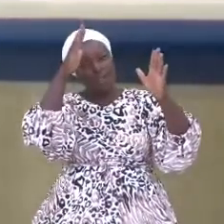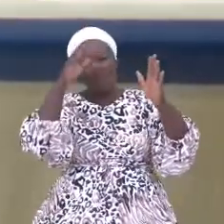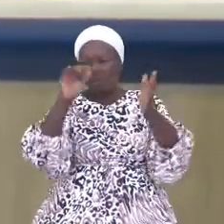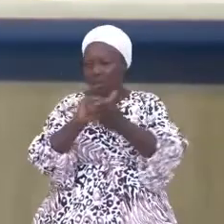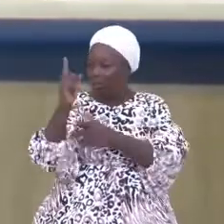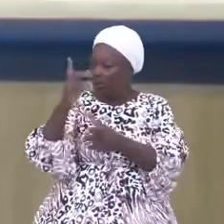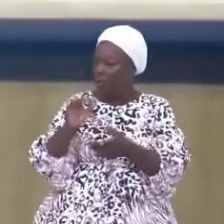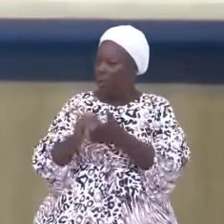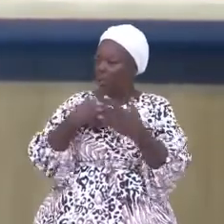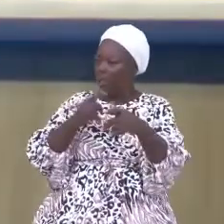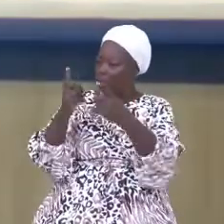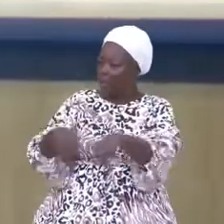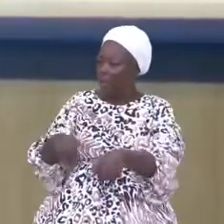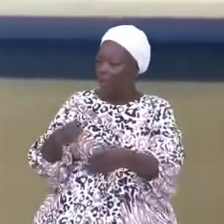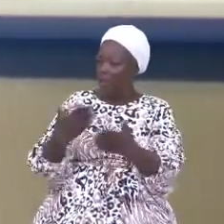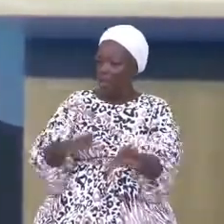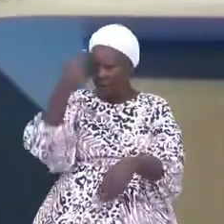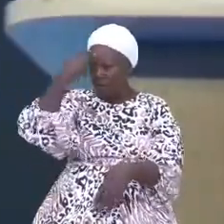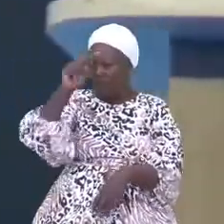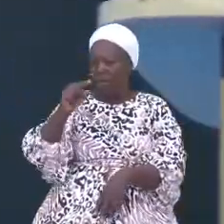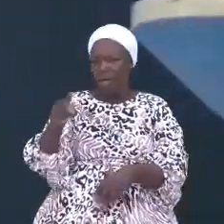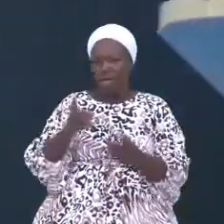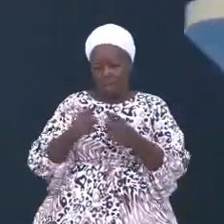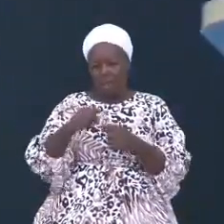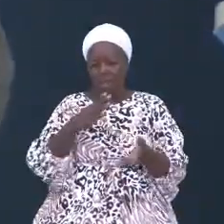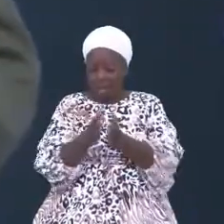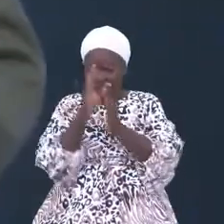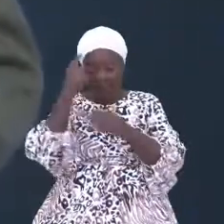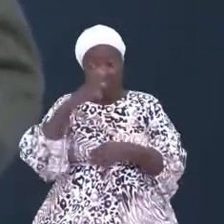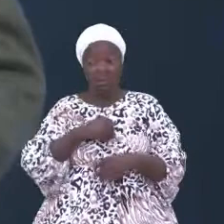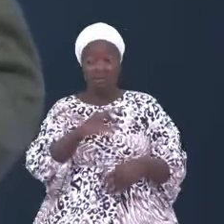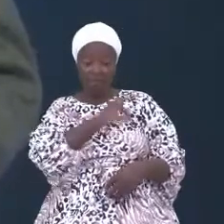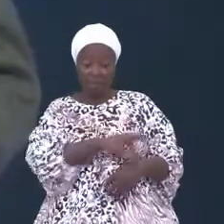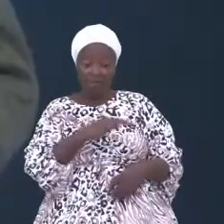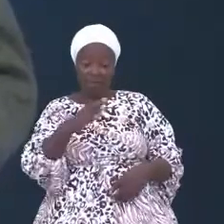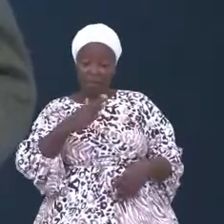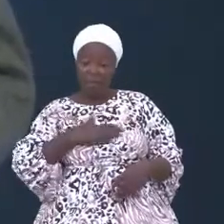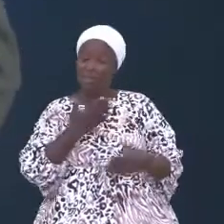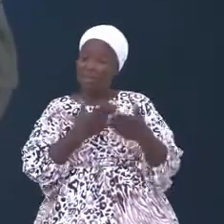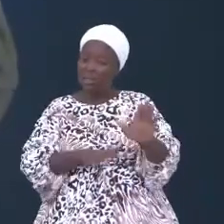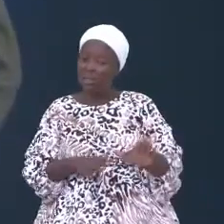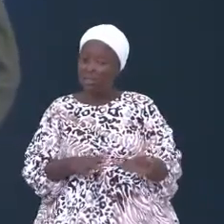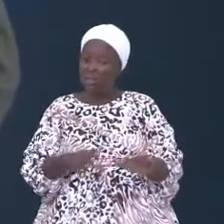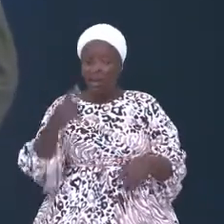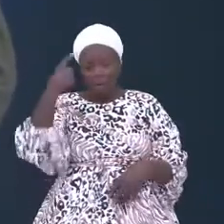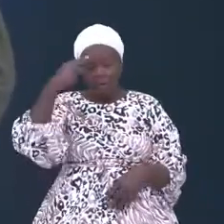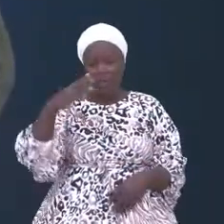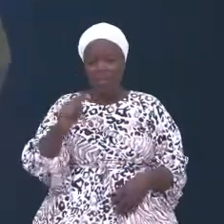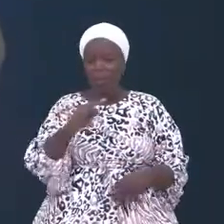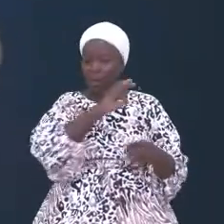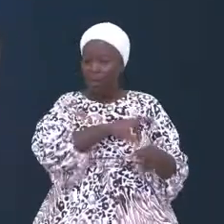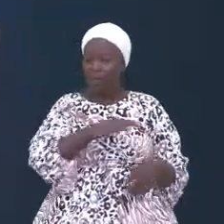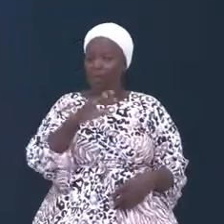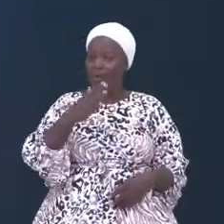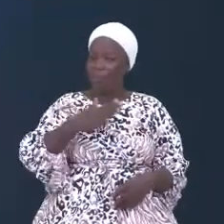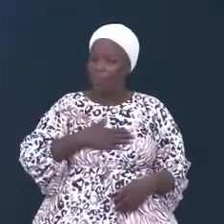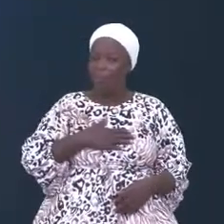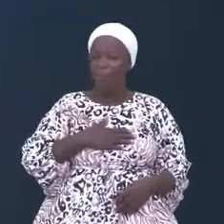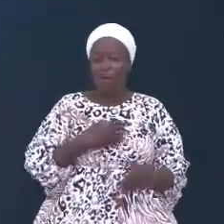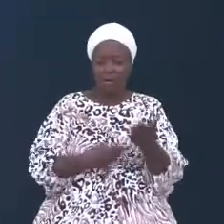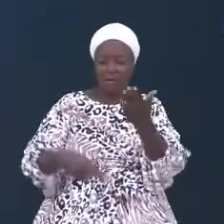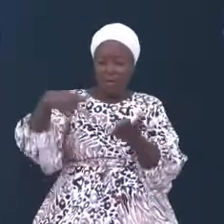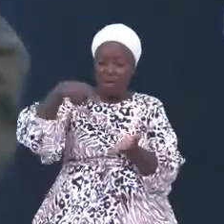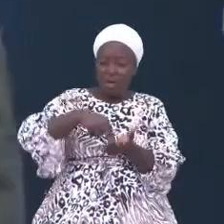I died for. And he's asking for the benefit of my death, for the benefit of my